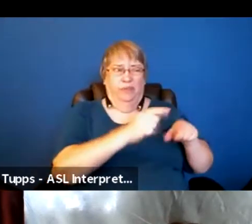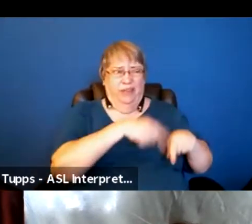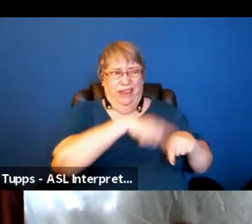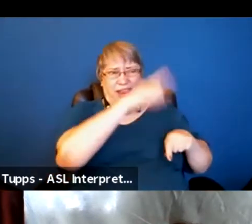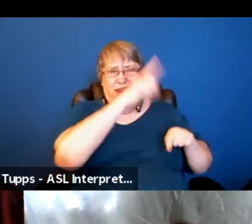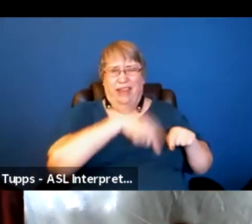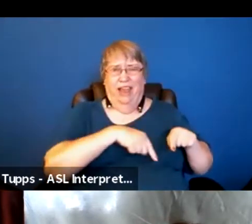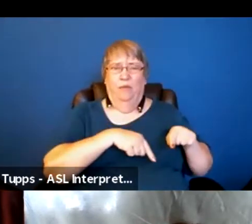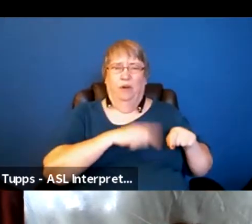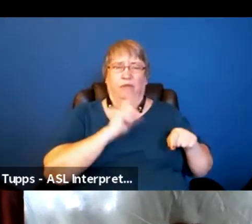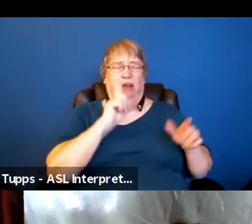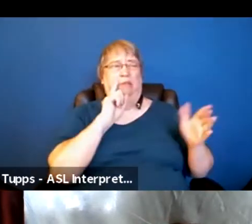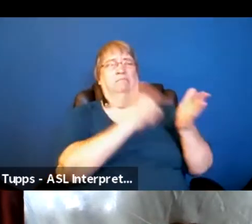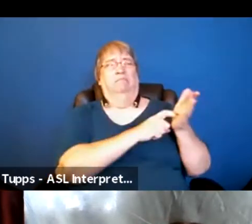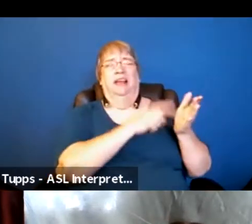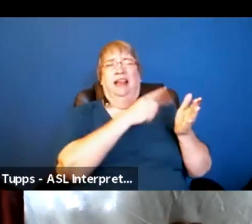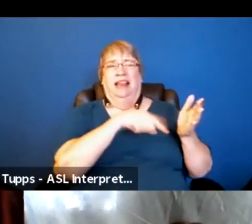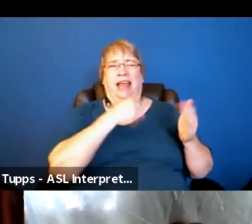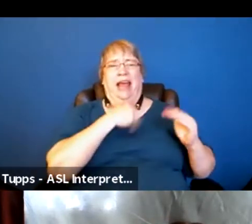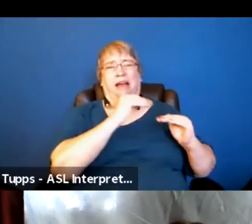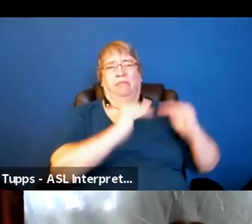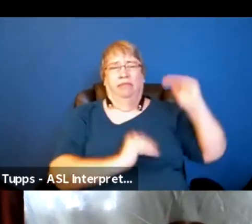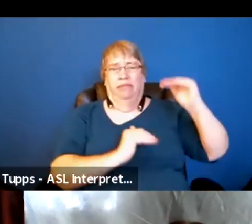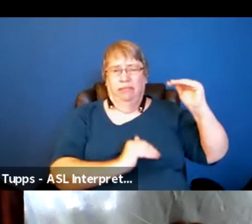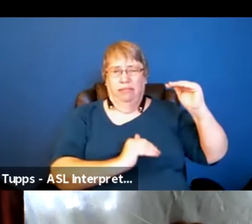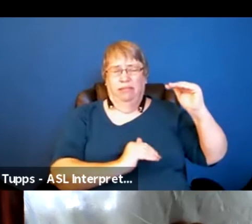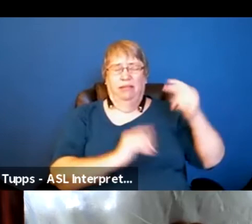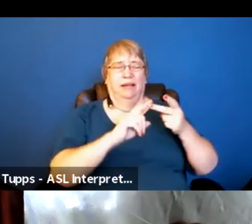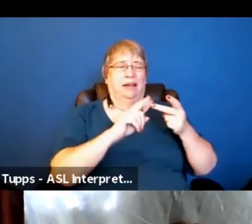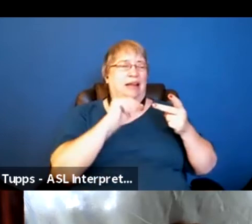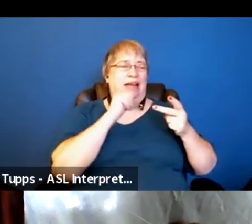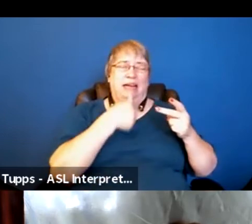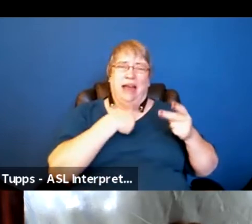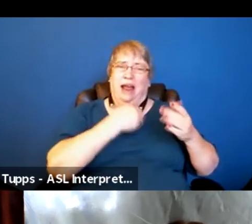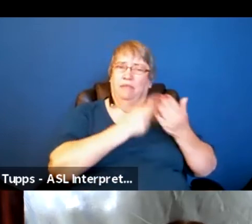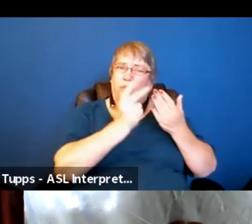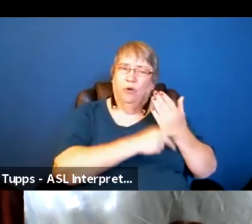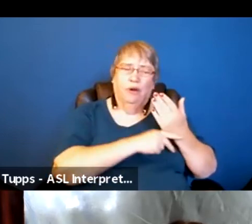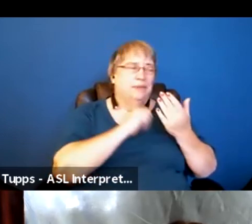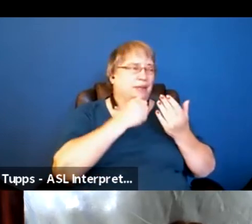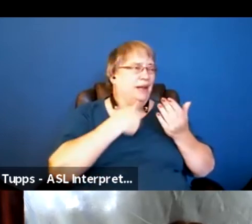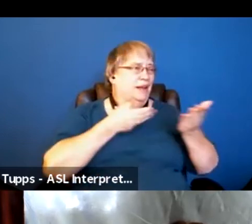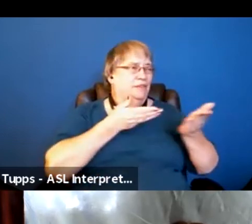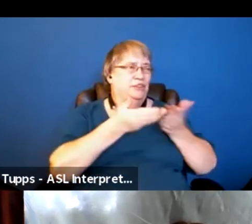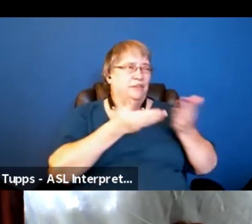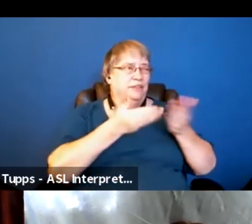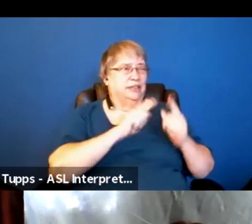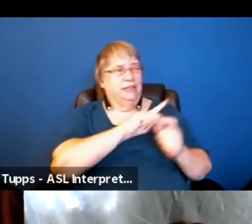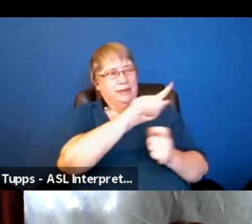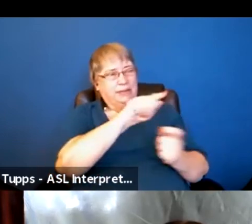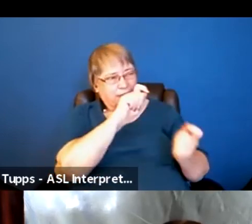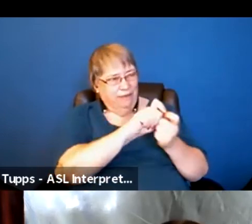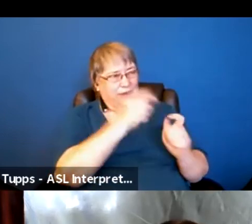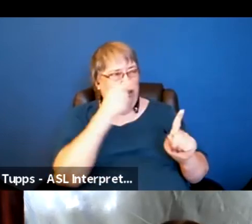as experiencing disparities, as not having programs or services that were directed towards those populations, or where